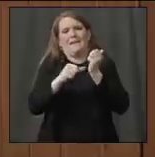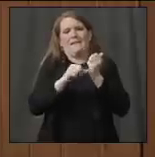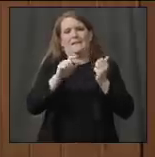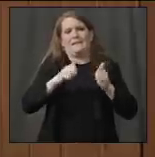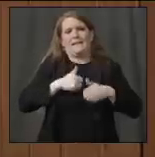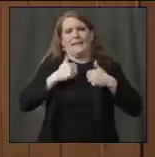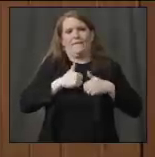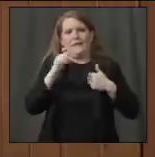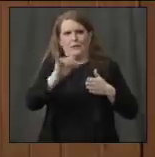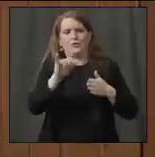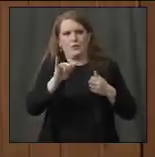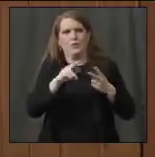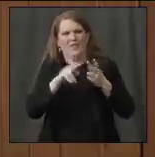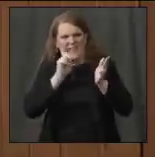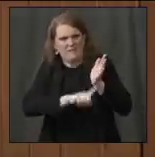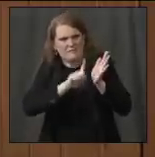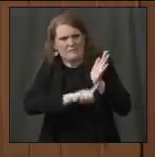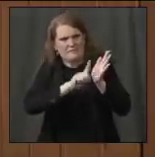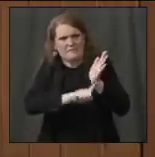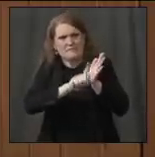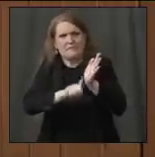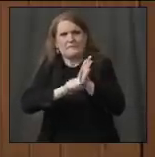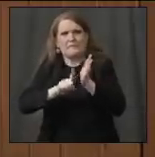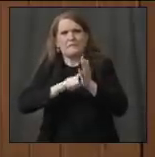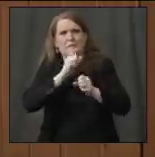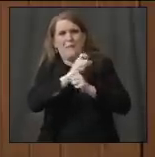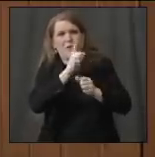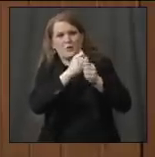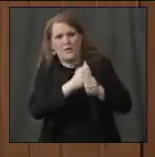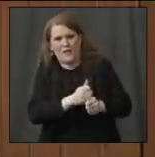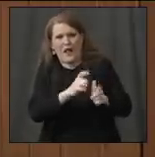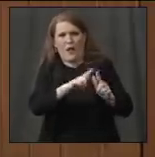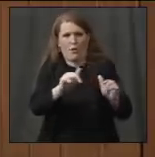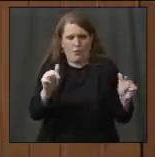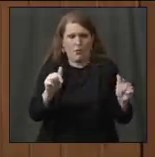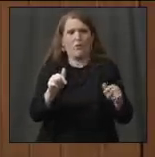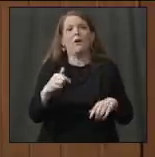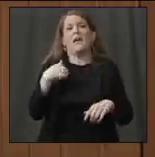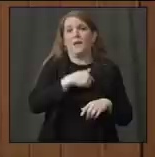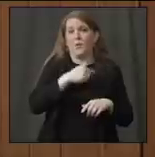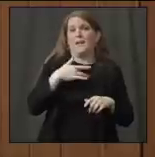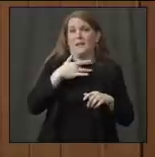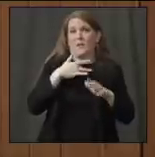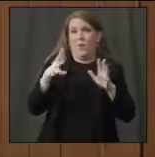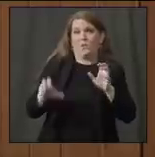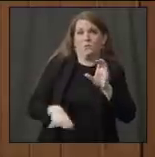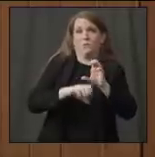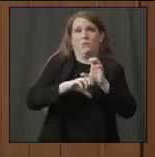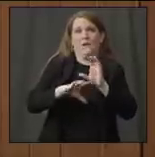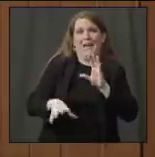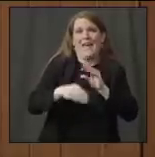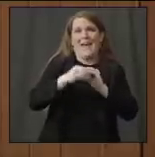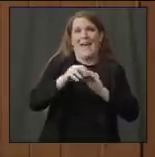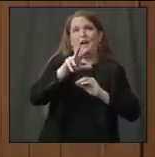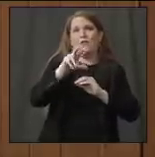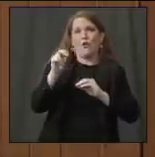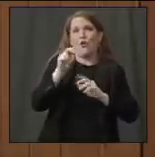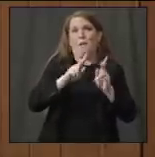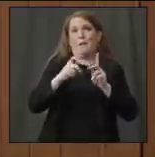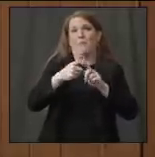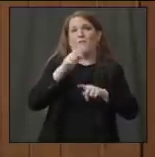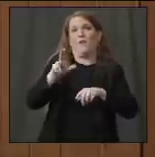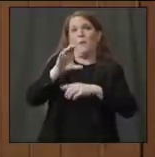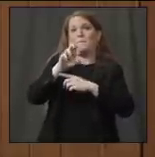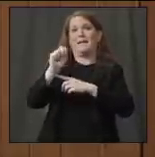And then we've augmented, we are in the process of augmenting that team with another roughly 30 members of the Connecticut National Guard who have